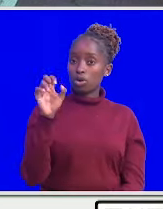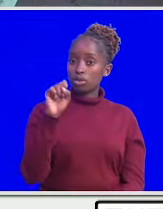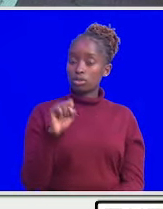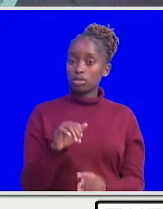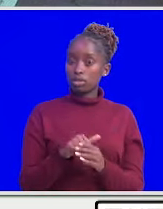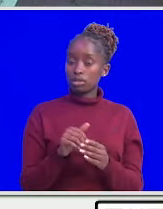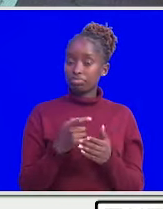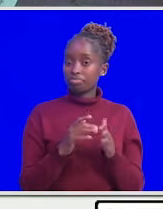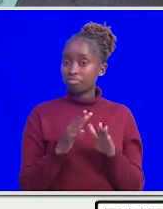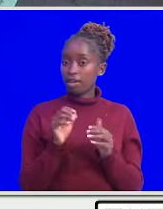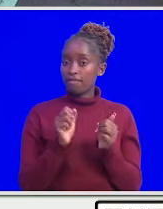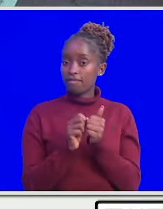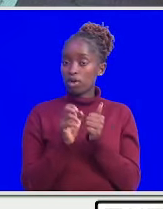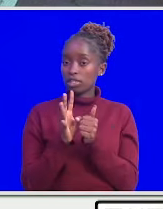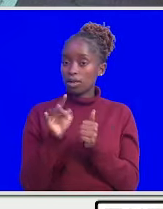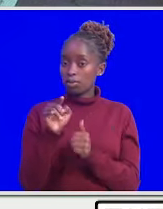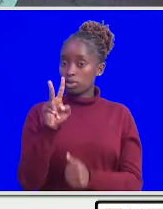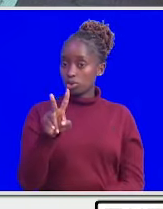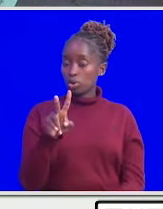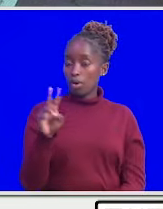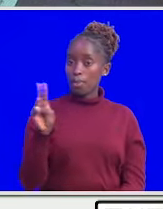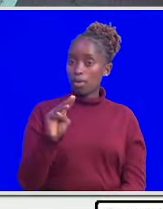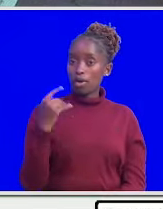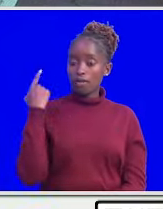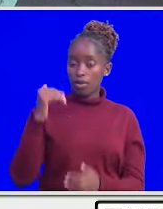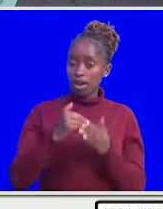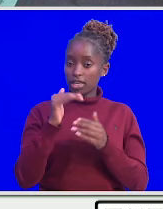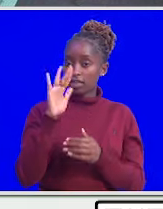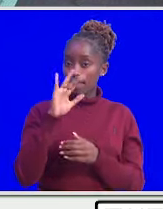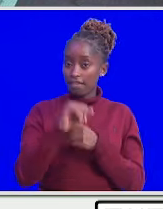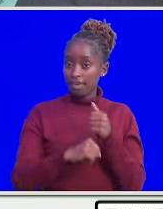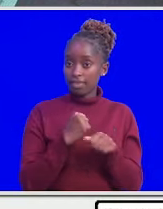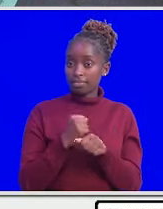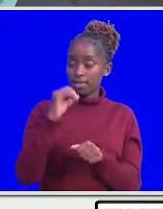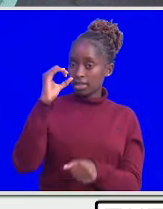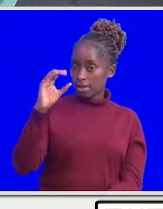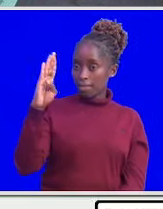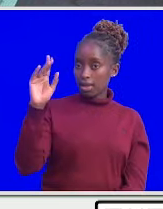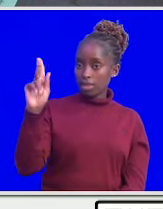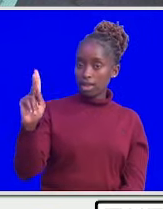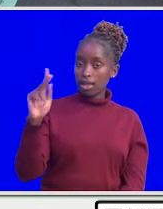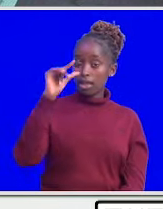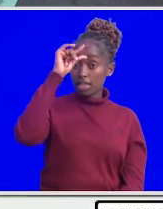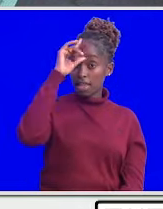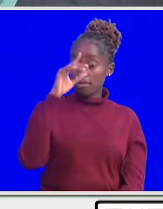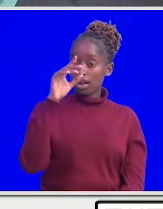14.2 billion shillings for the next 5 years. According to CBK Governor Dr. Kamau